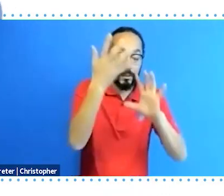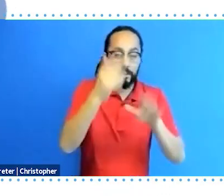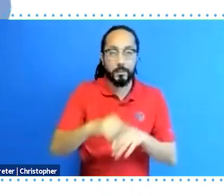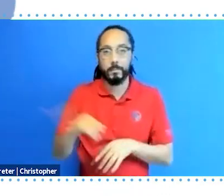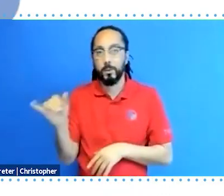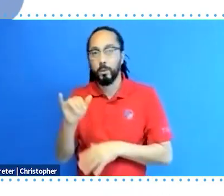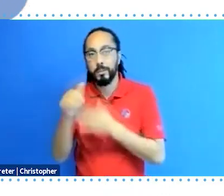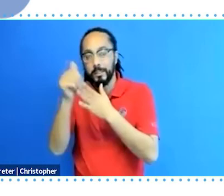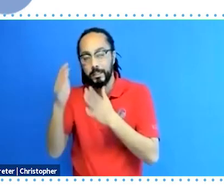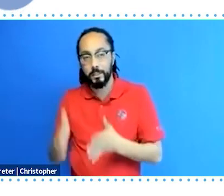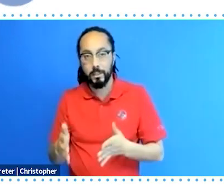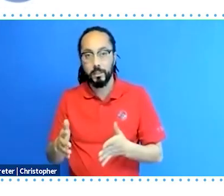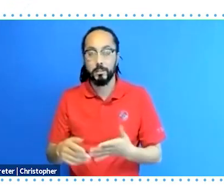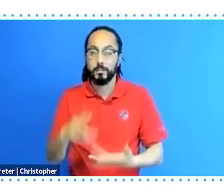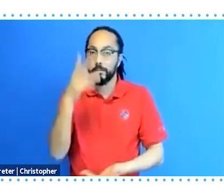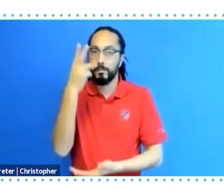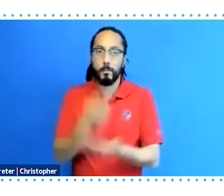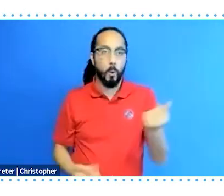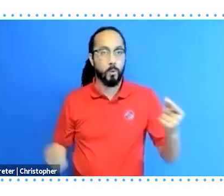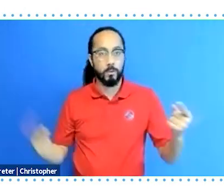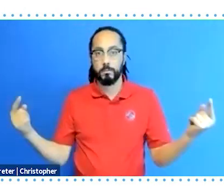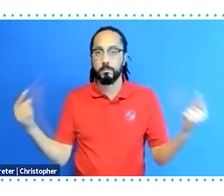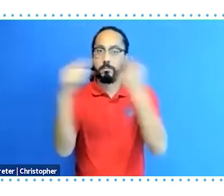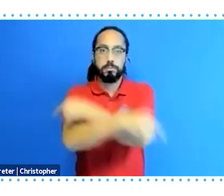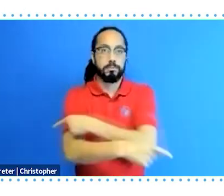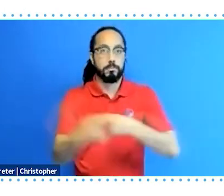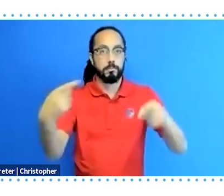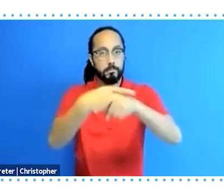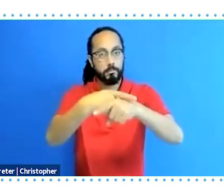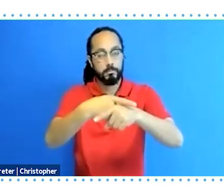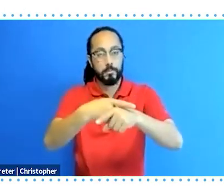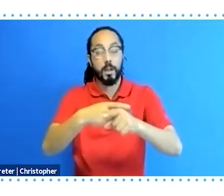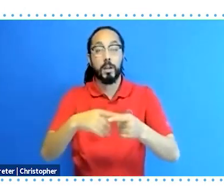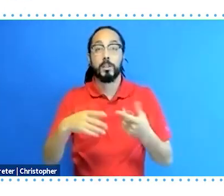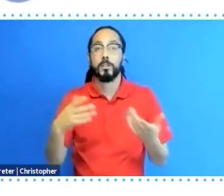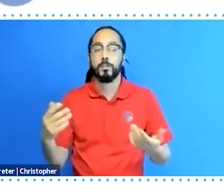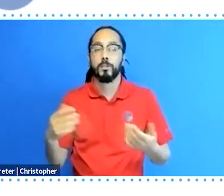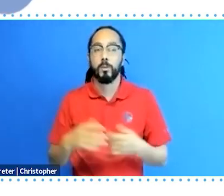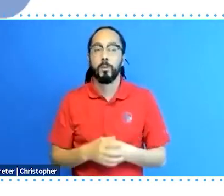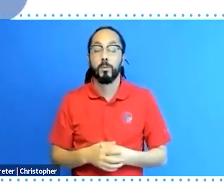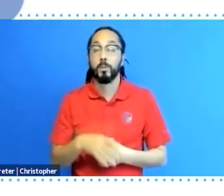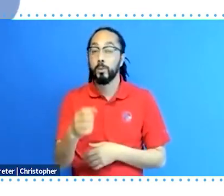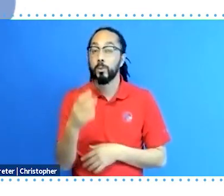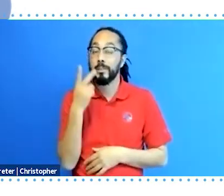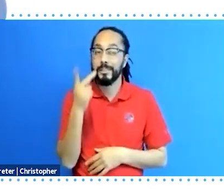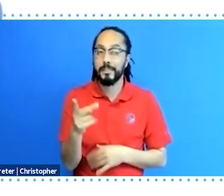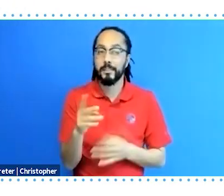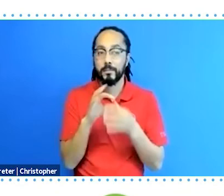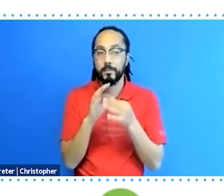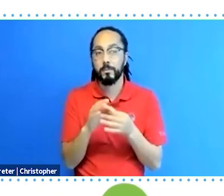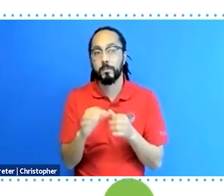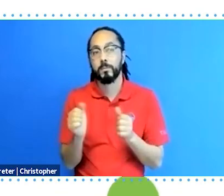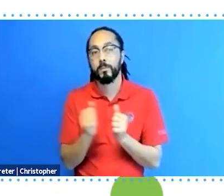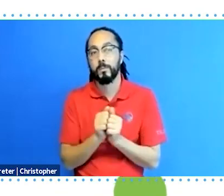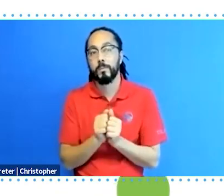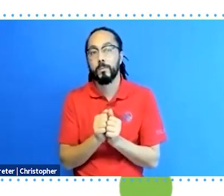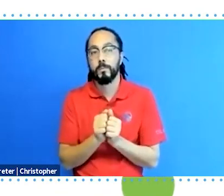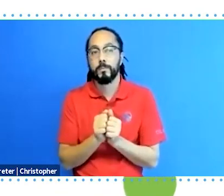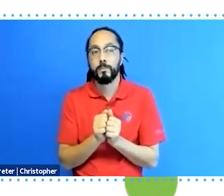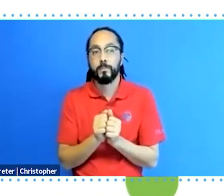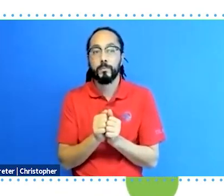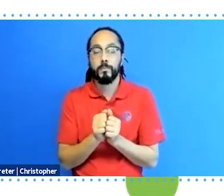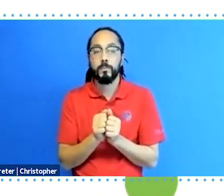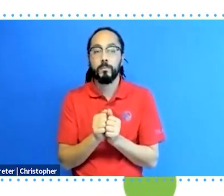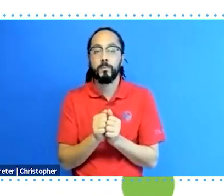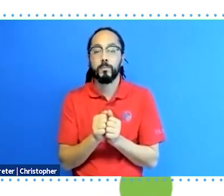two-handed clap. So do you see any relationship between a larger question of